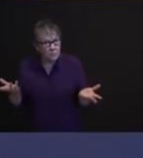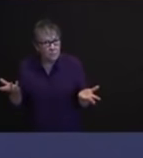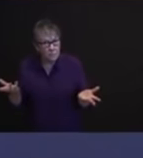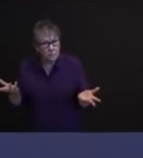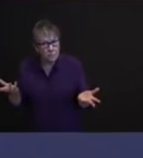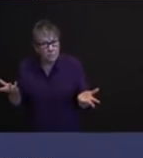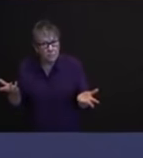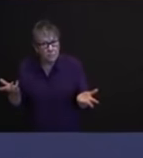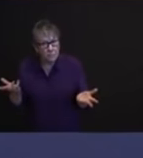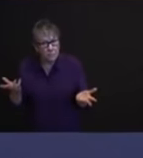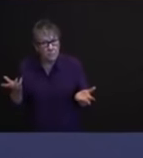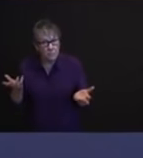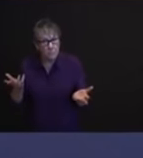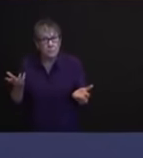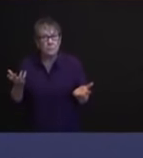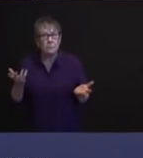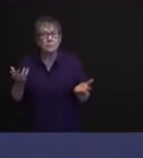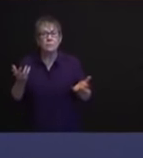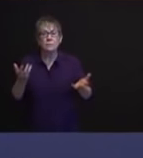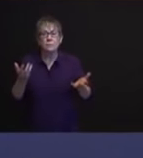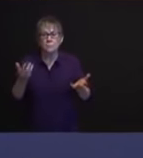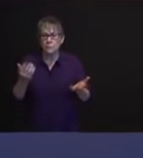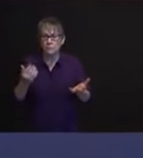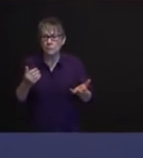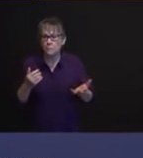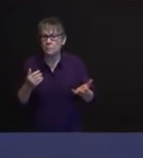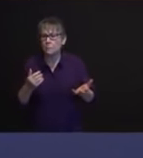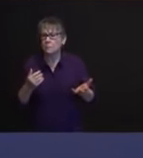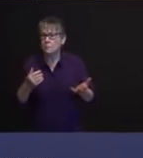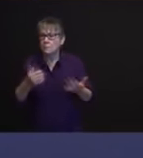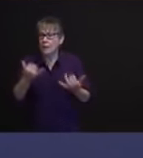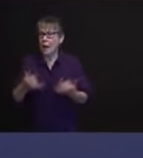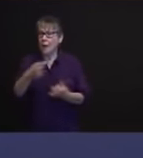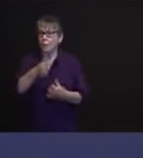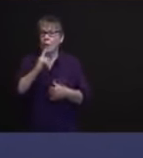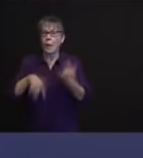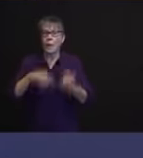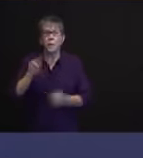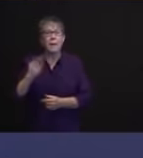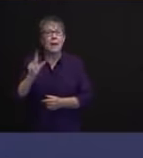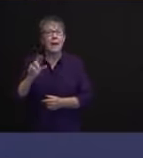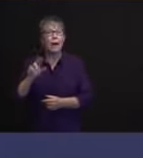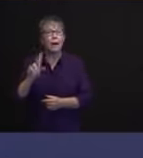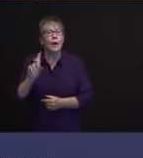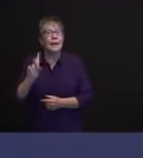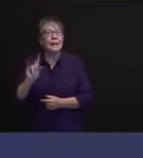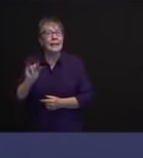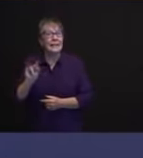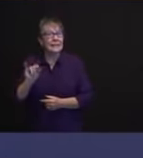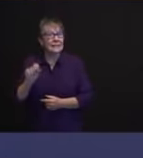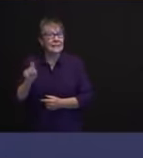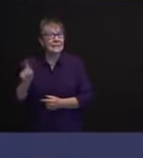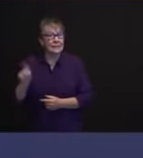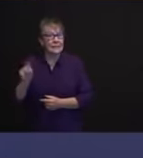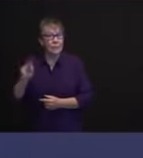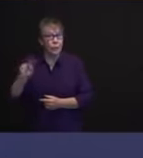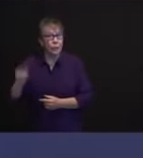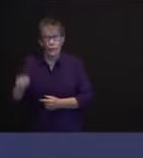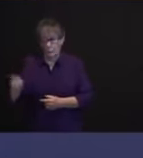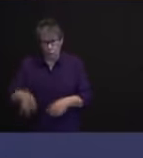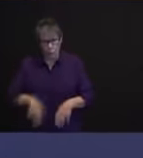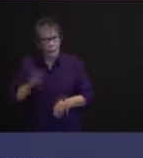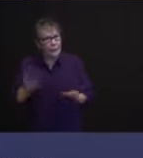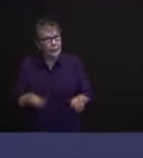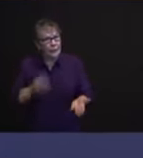tens of thousands or sons or daughters of this great community that have gone on to change the world. And I think it's our collective job